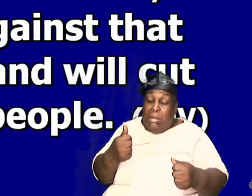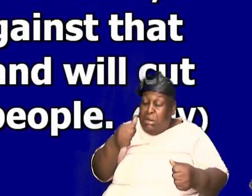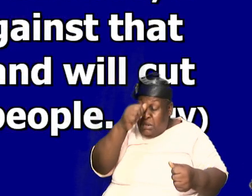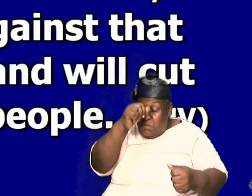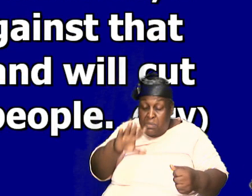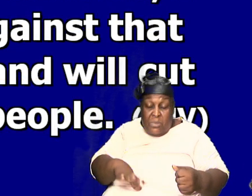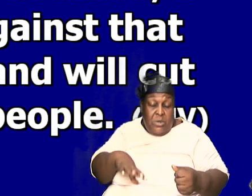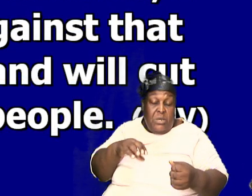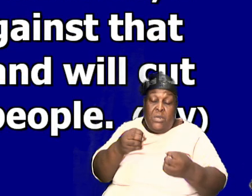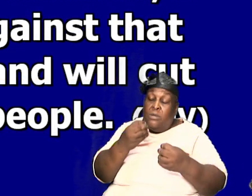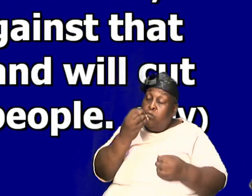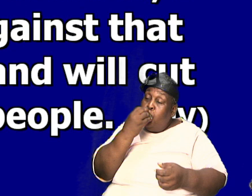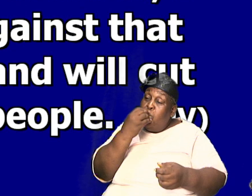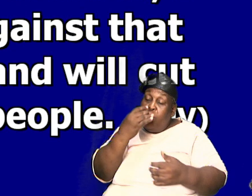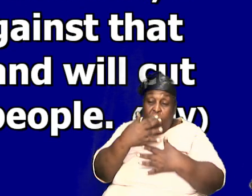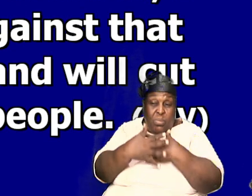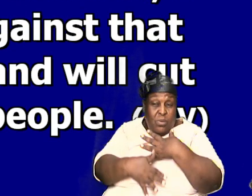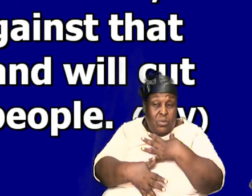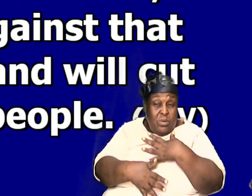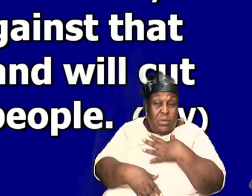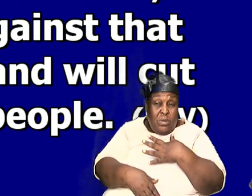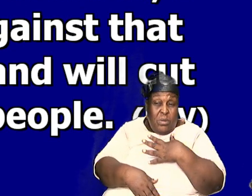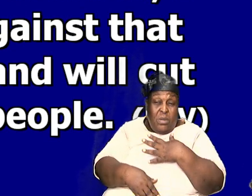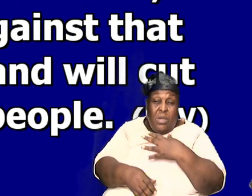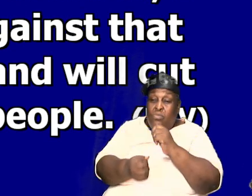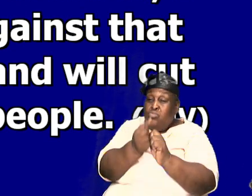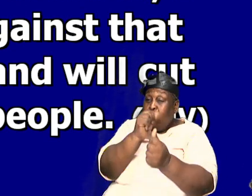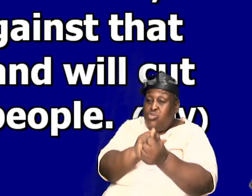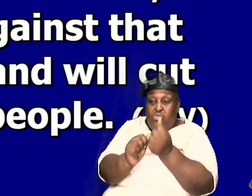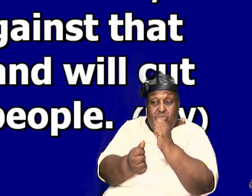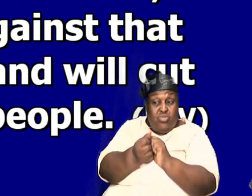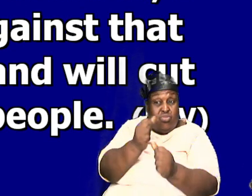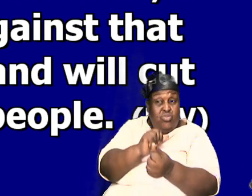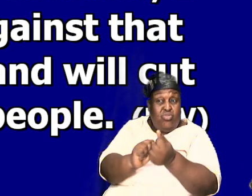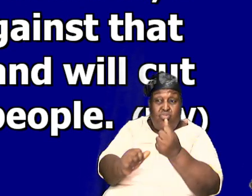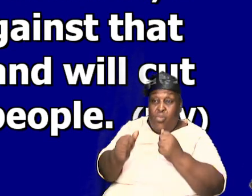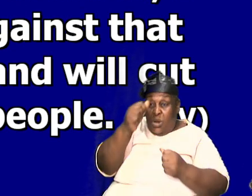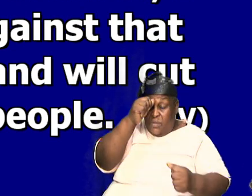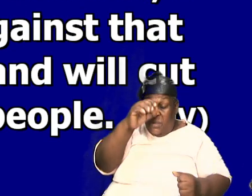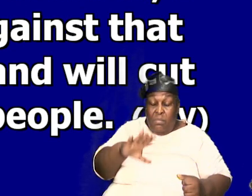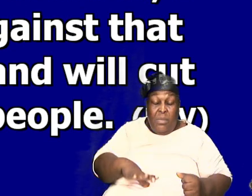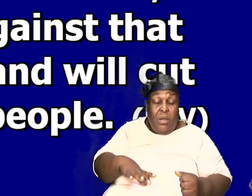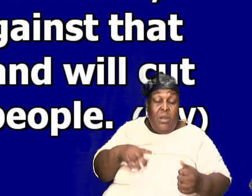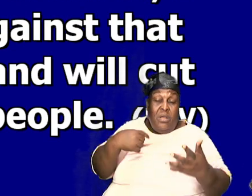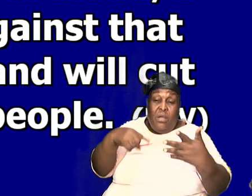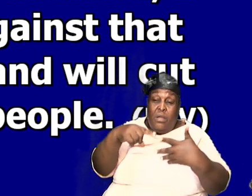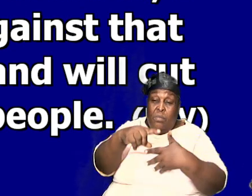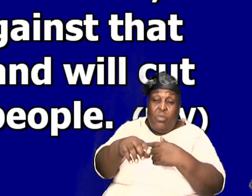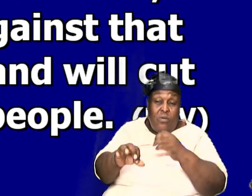blood, I will cut him out from among his people.